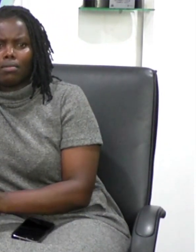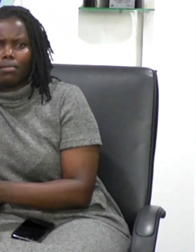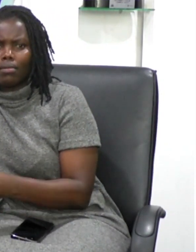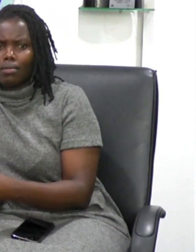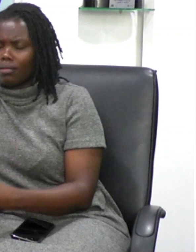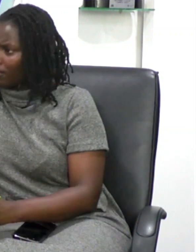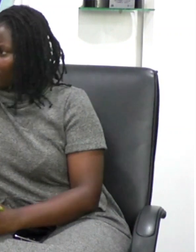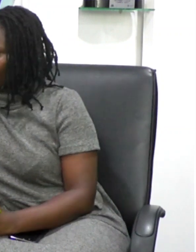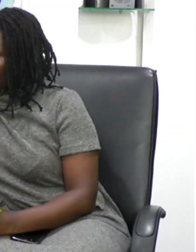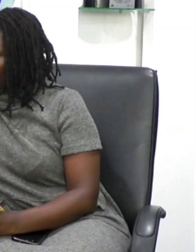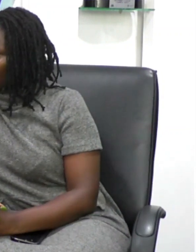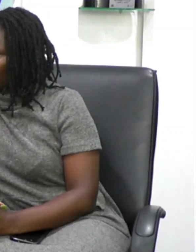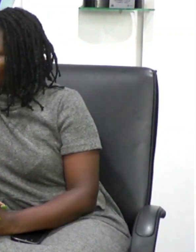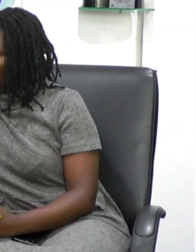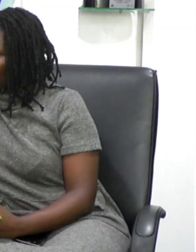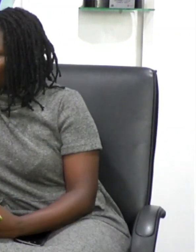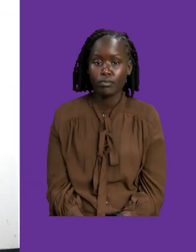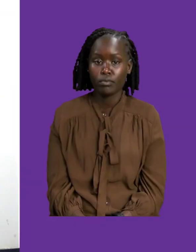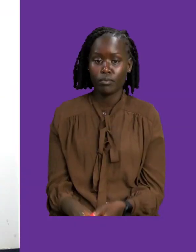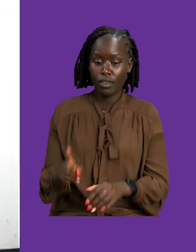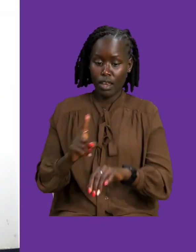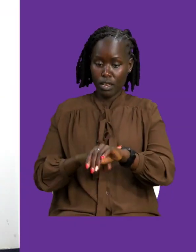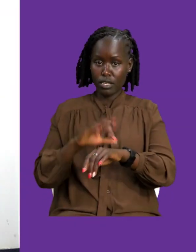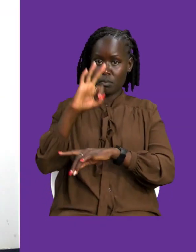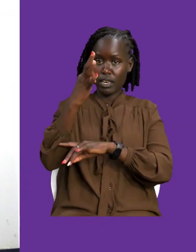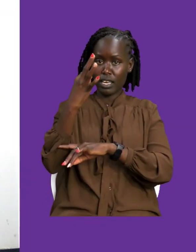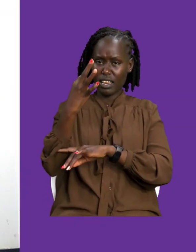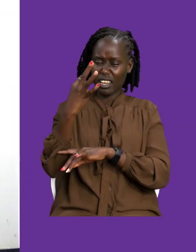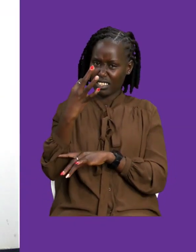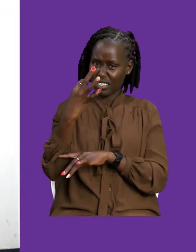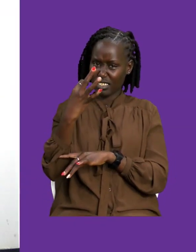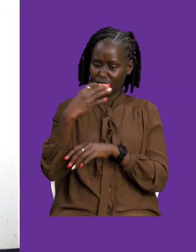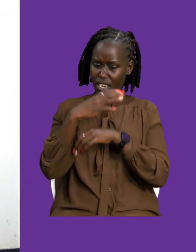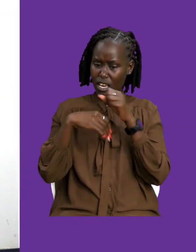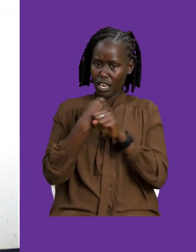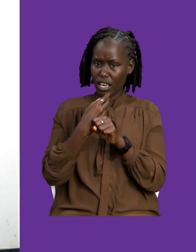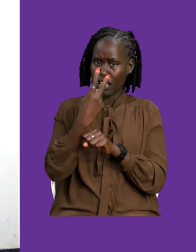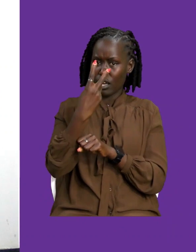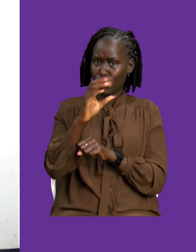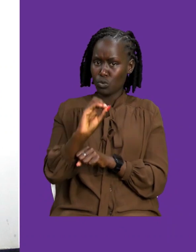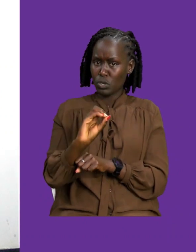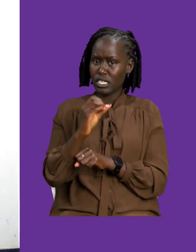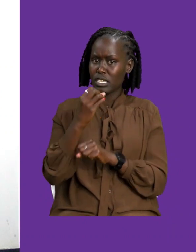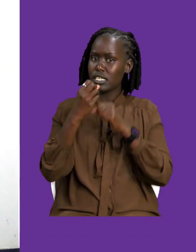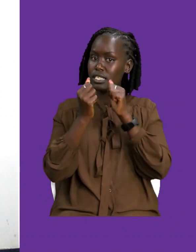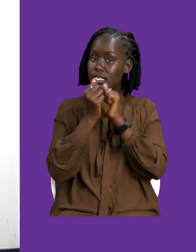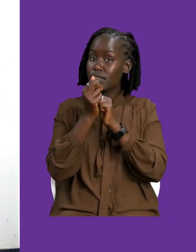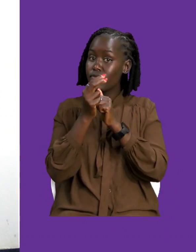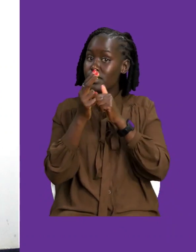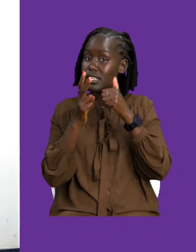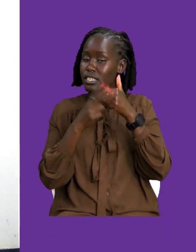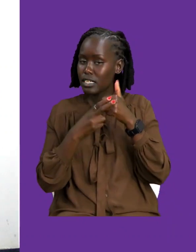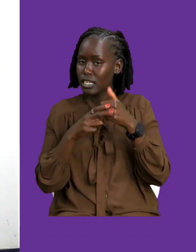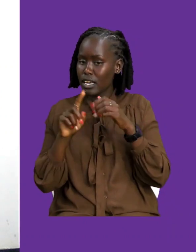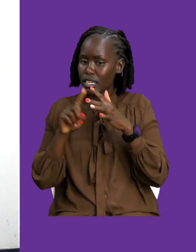her know that you are into depression? So when I was in third year, when I was in 2017, this August, I started doing some